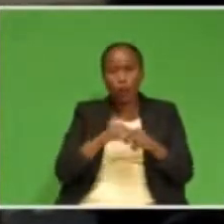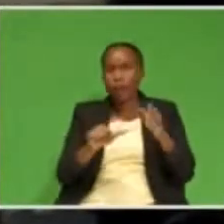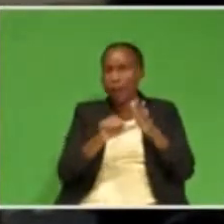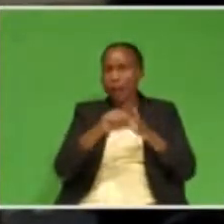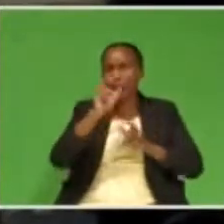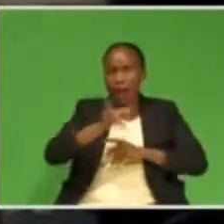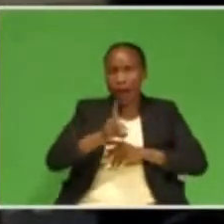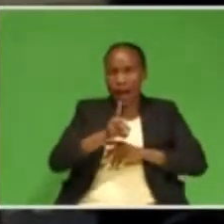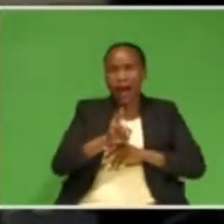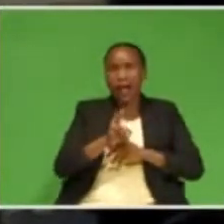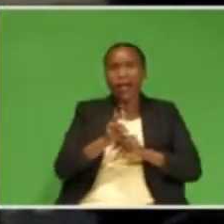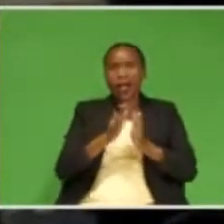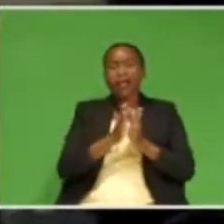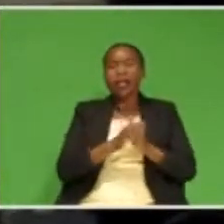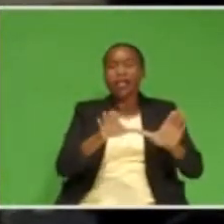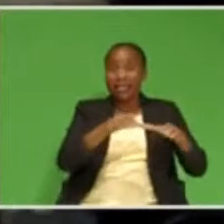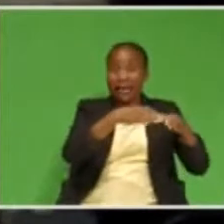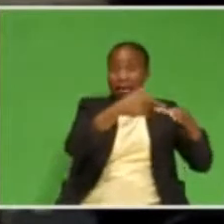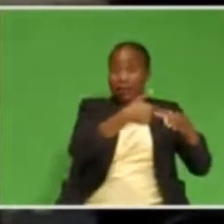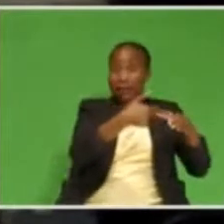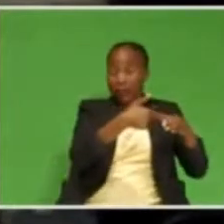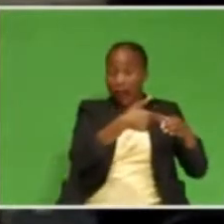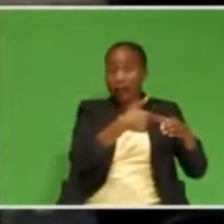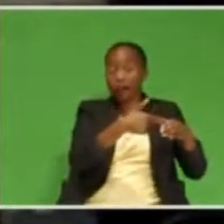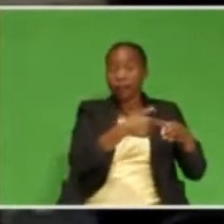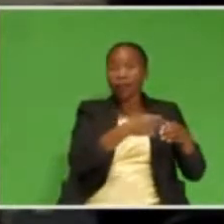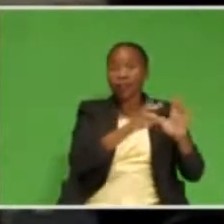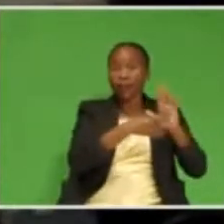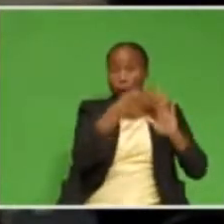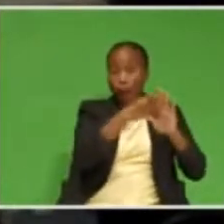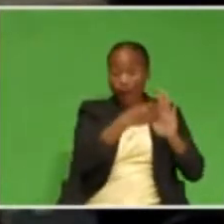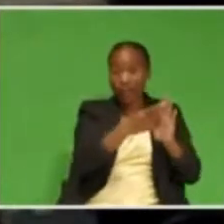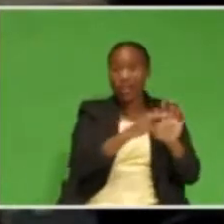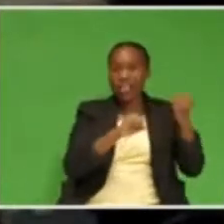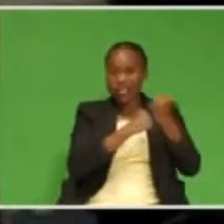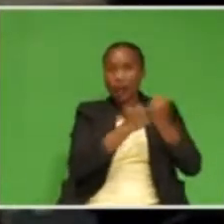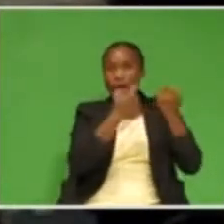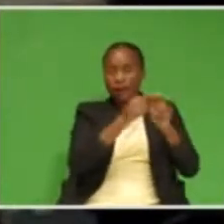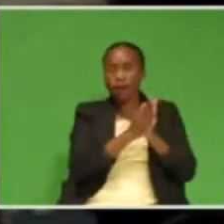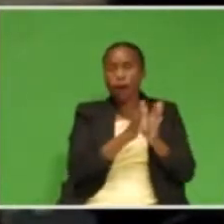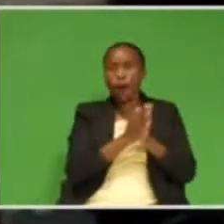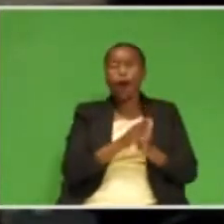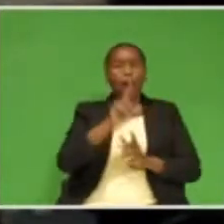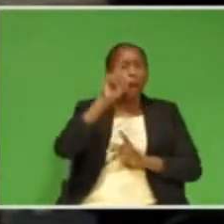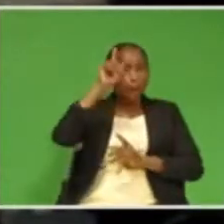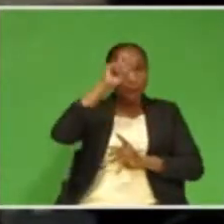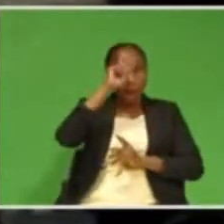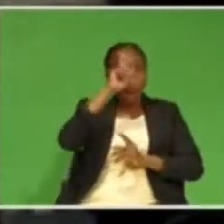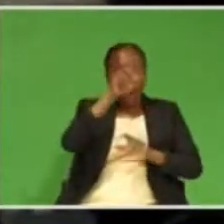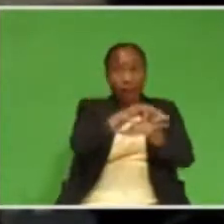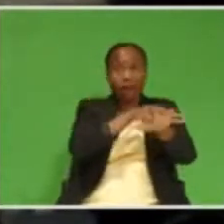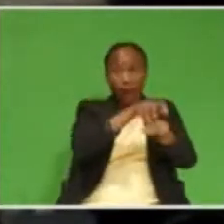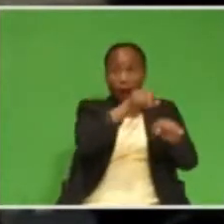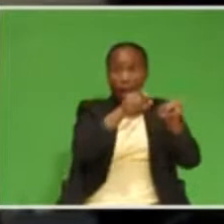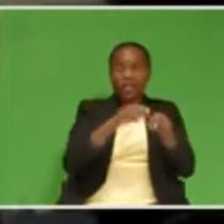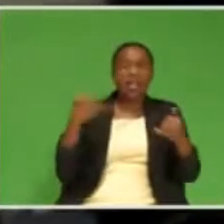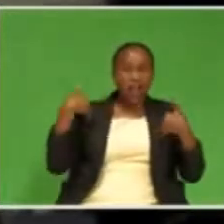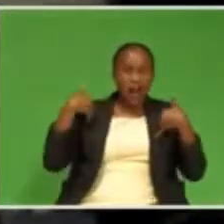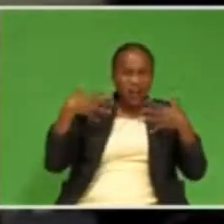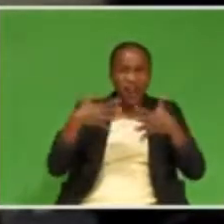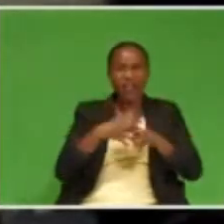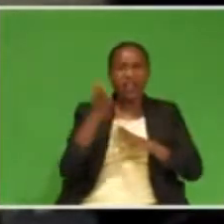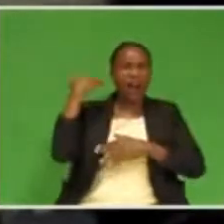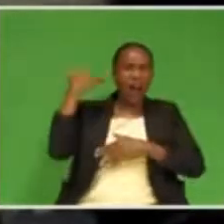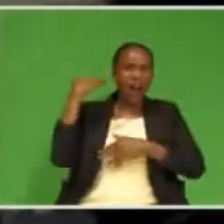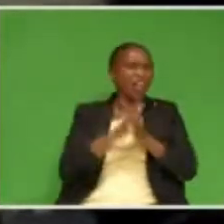departmental budgets for sector development and support for traditional Black farmers and the alignment of the South African